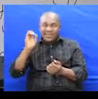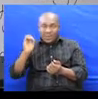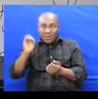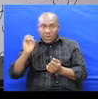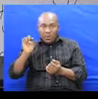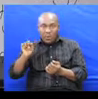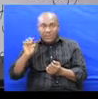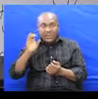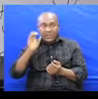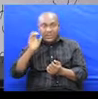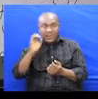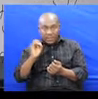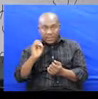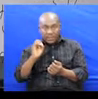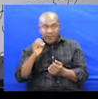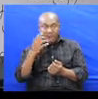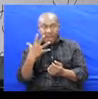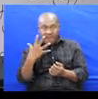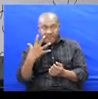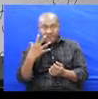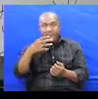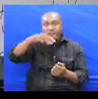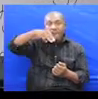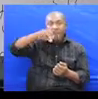0.05 moles in